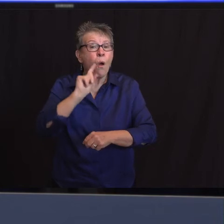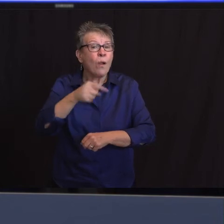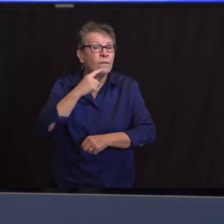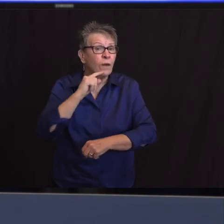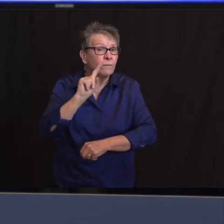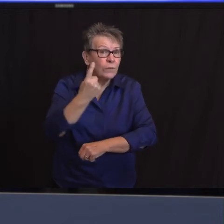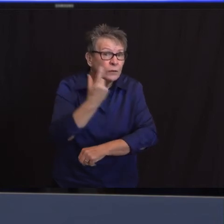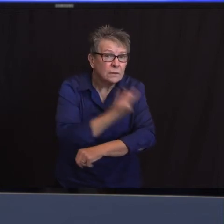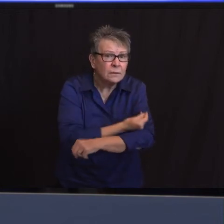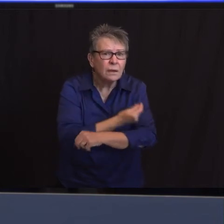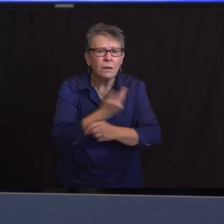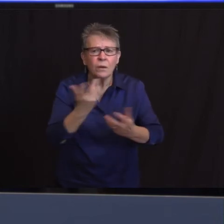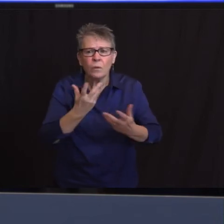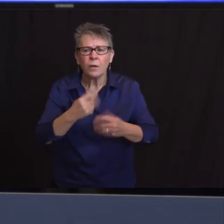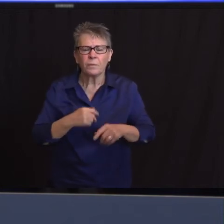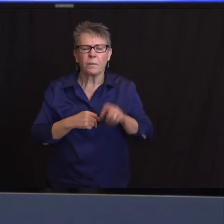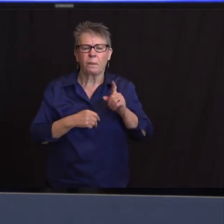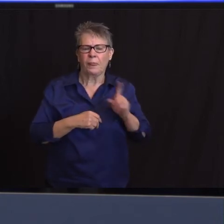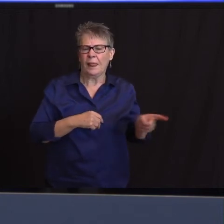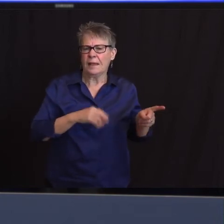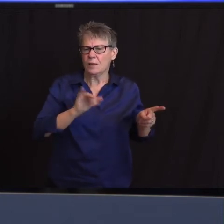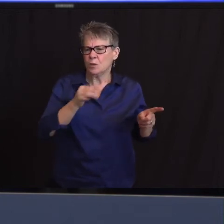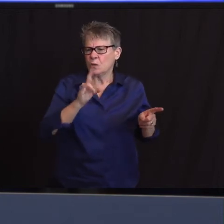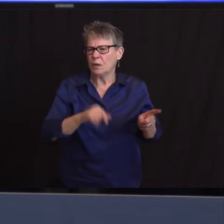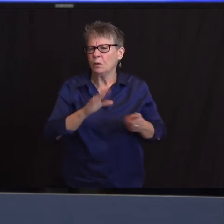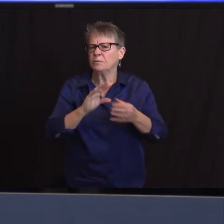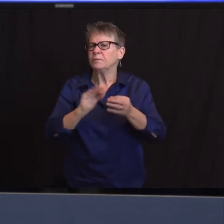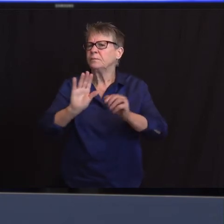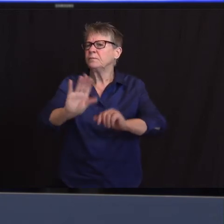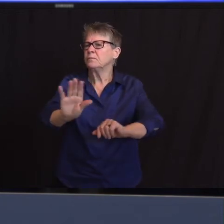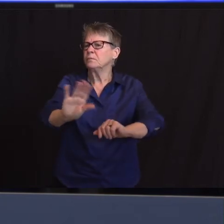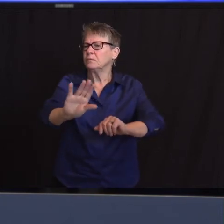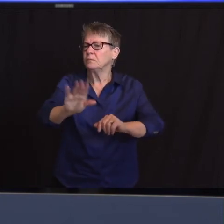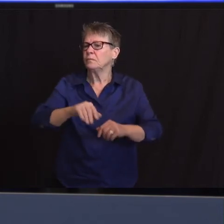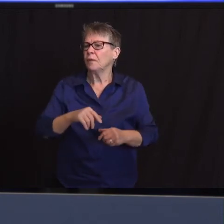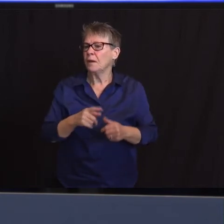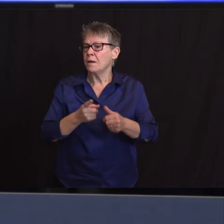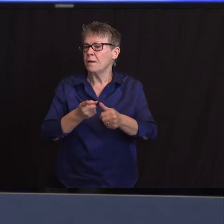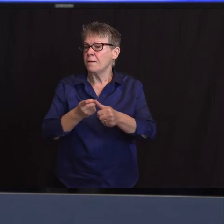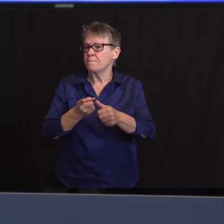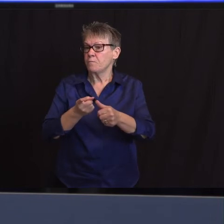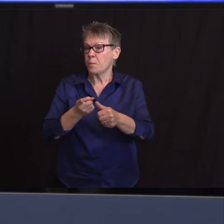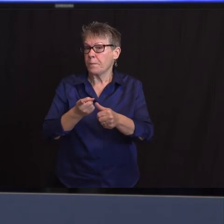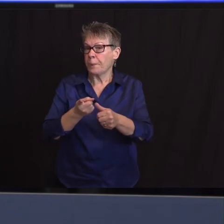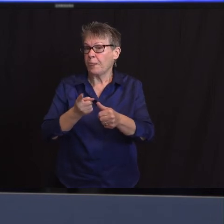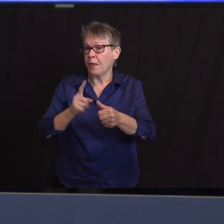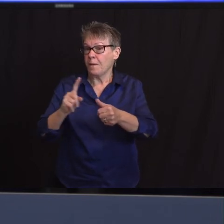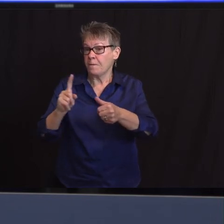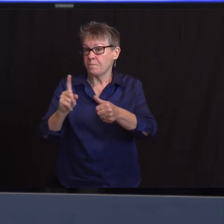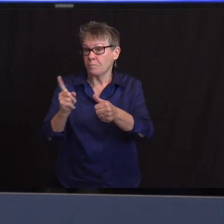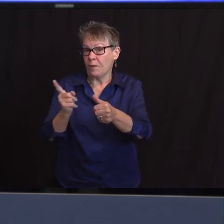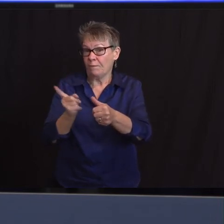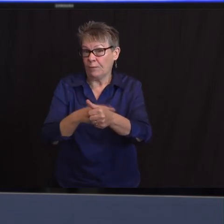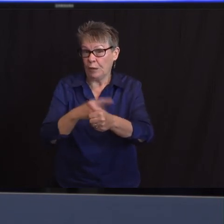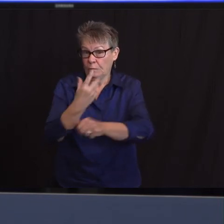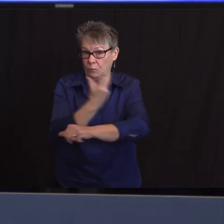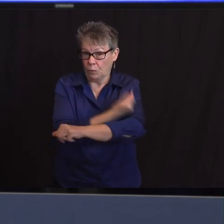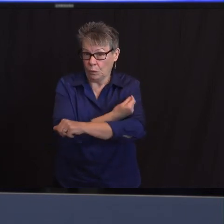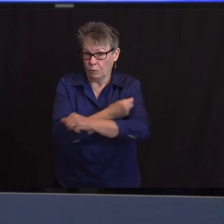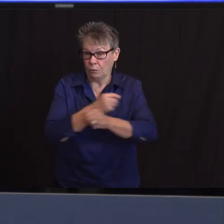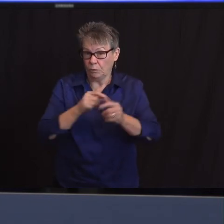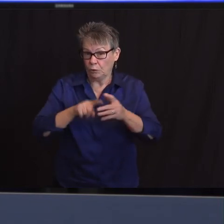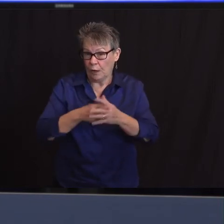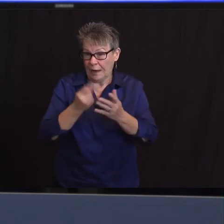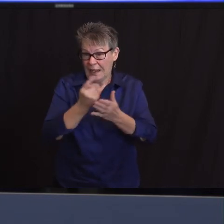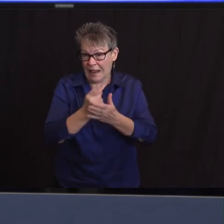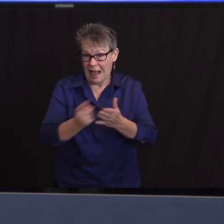My understanding is they started making first dose appointments last week. I think it was actually Wednesday. And I don't know about second